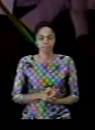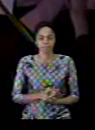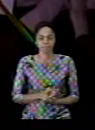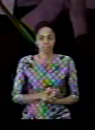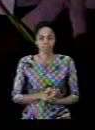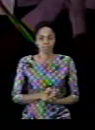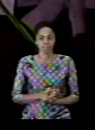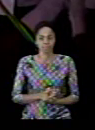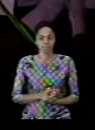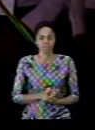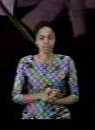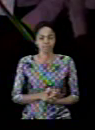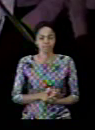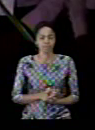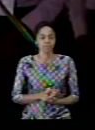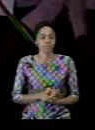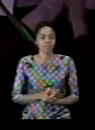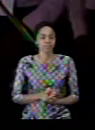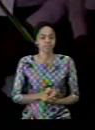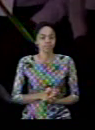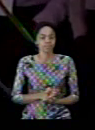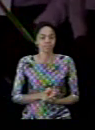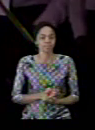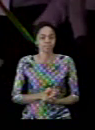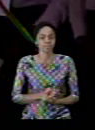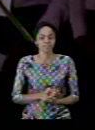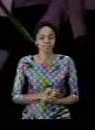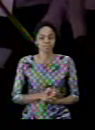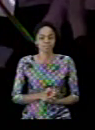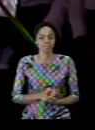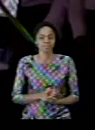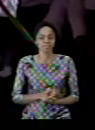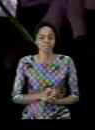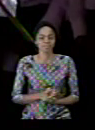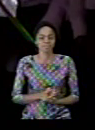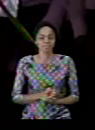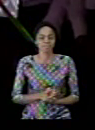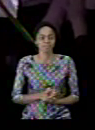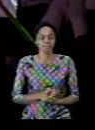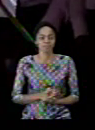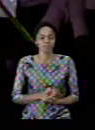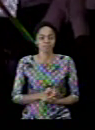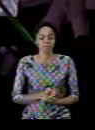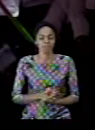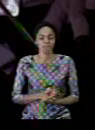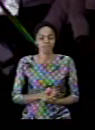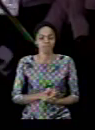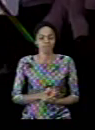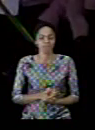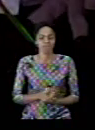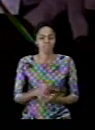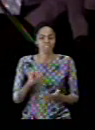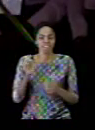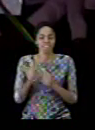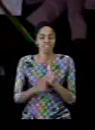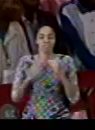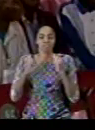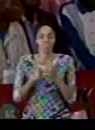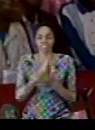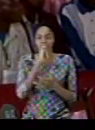lives that are working against our future, working against our progress, in the name of Jesus.